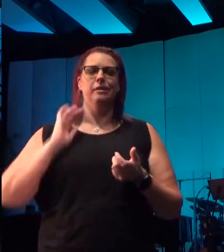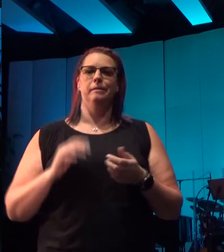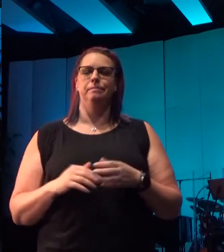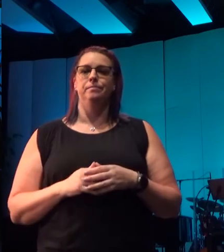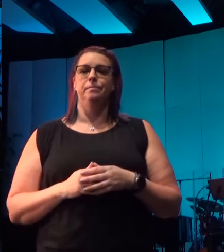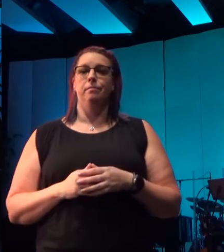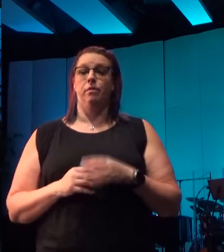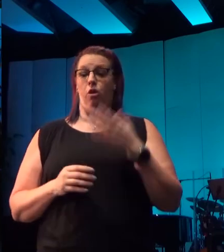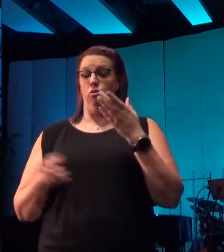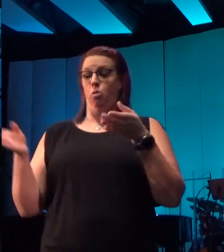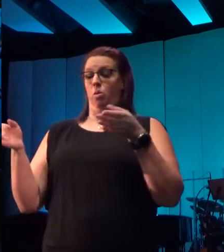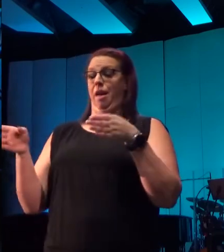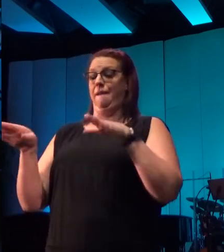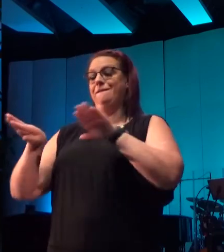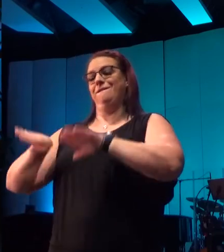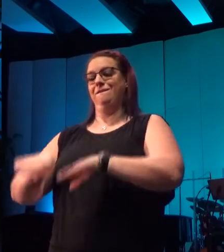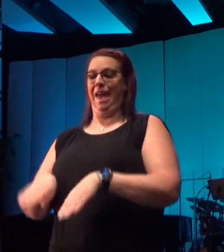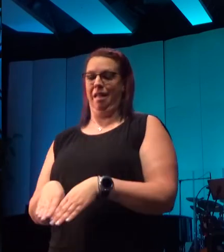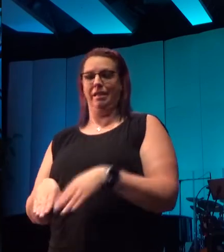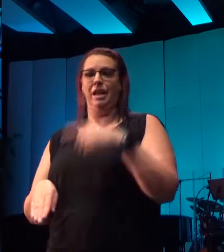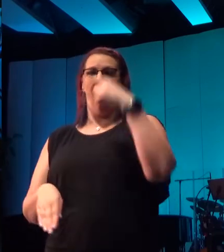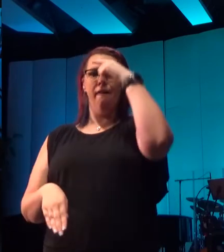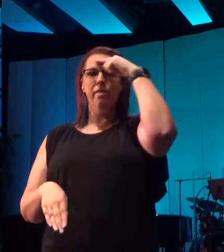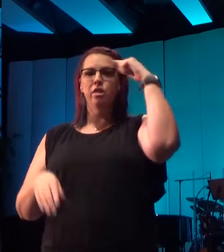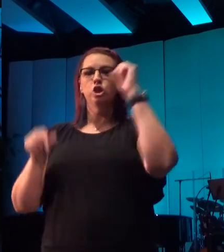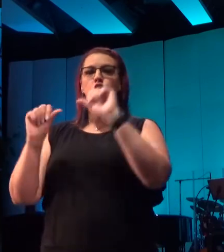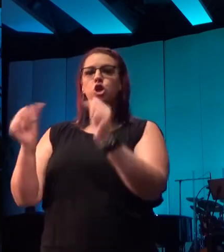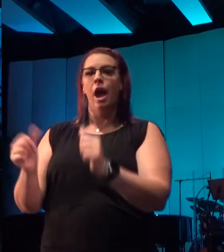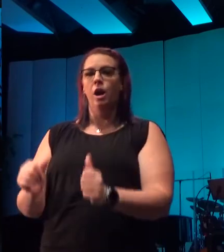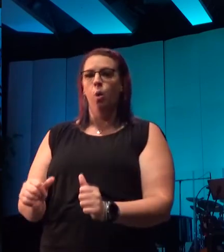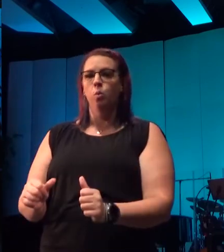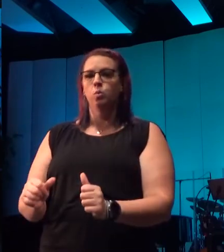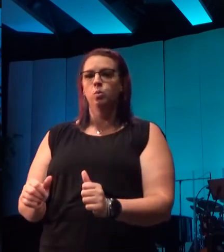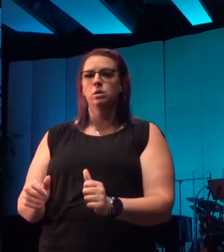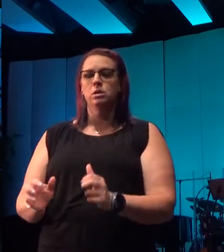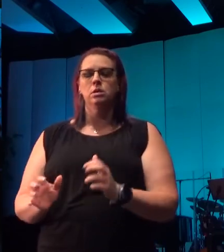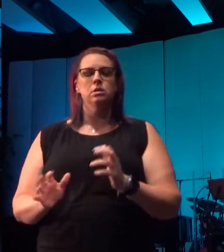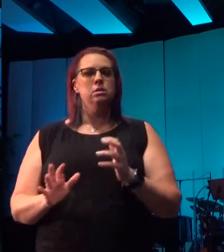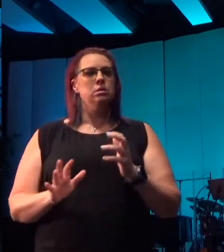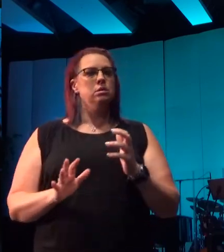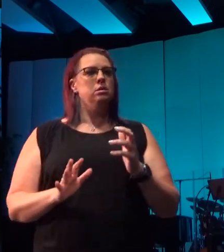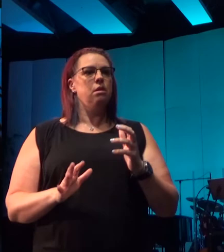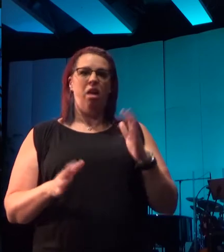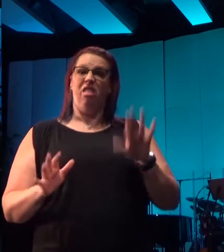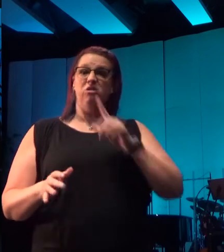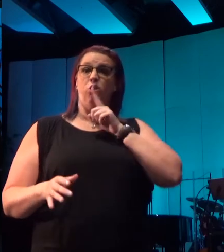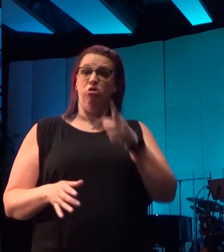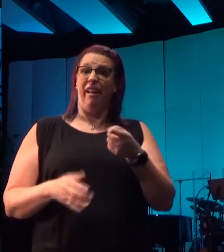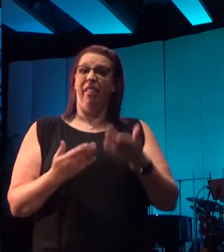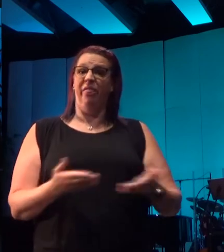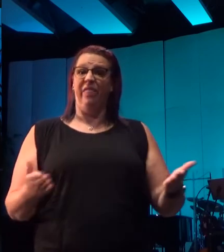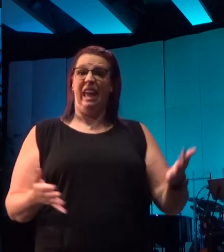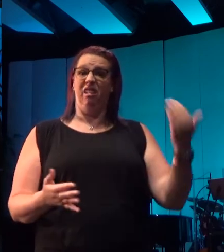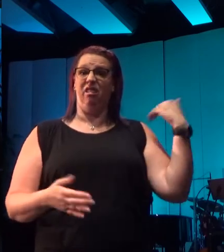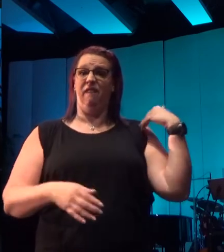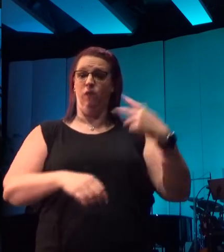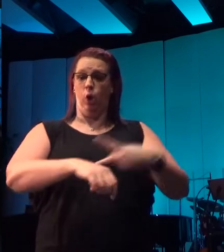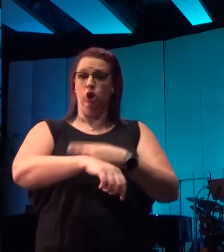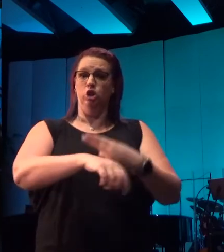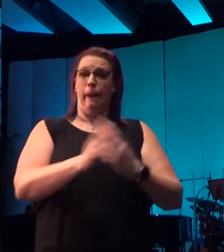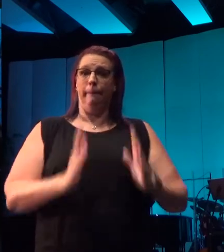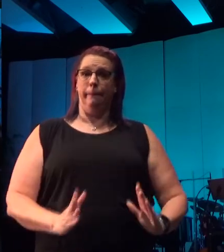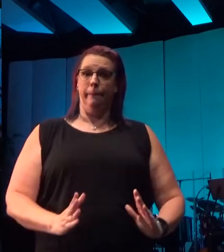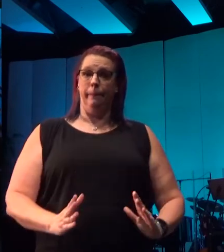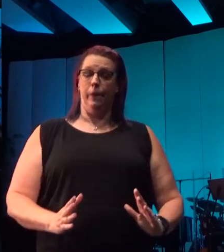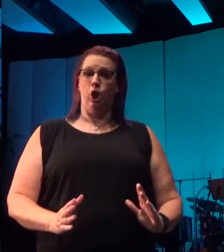the valley of the shadow. Now that was a very real thing for a shepherd. The valley of the shadow were what they called